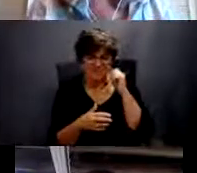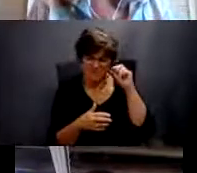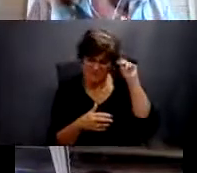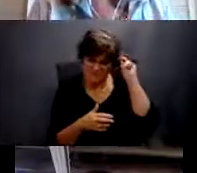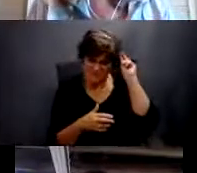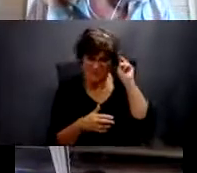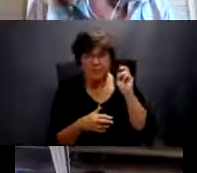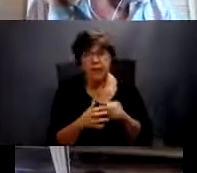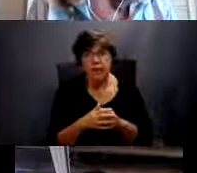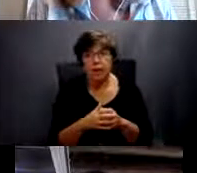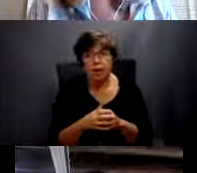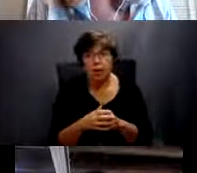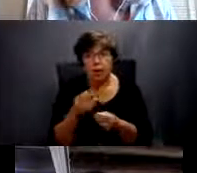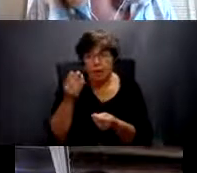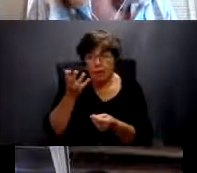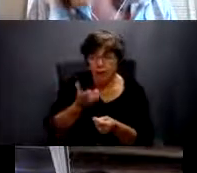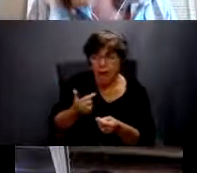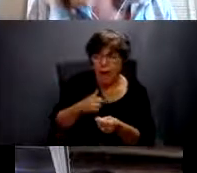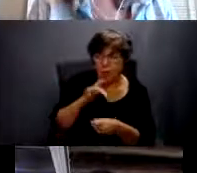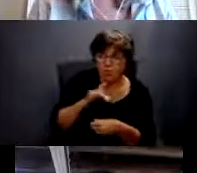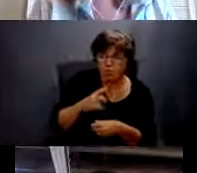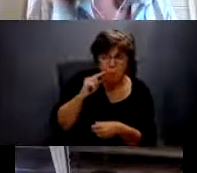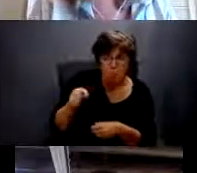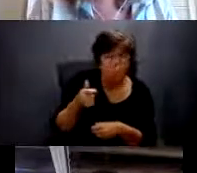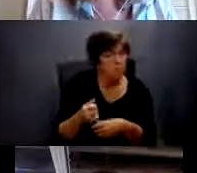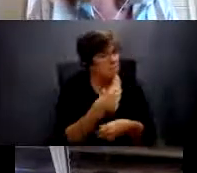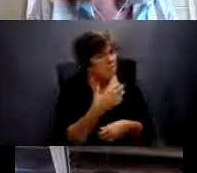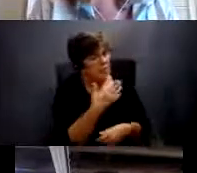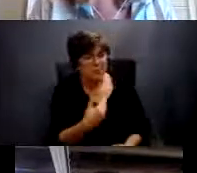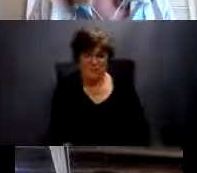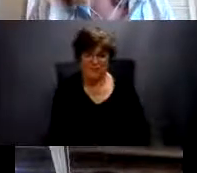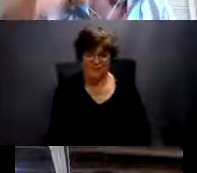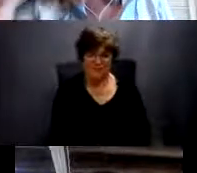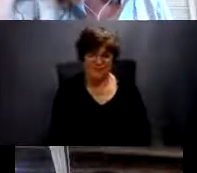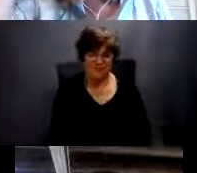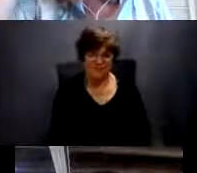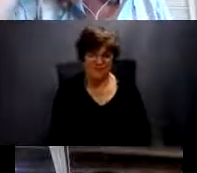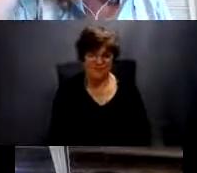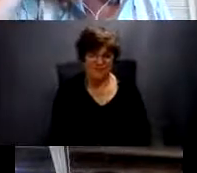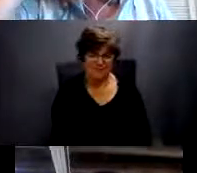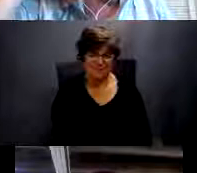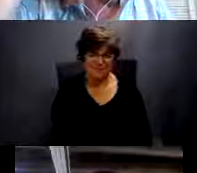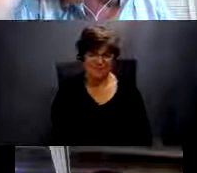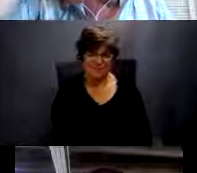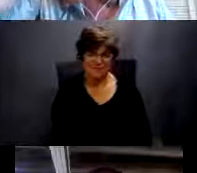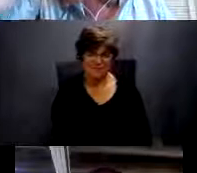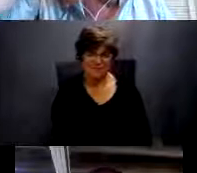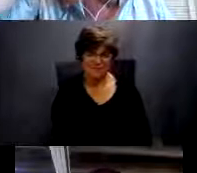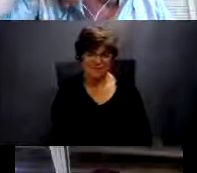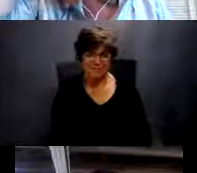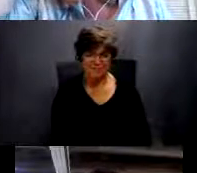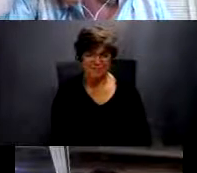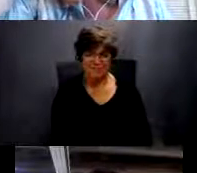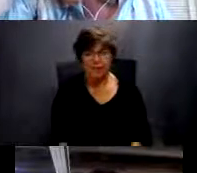No, but just let me know and I'll take care of it. Awesome, thank you. In my description too, I forget